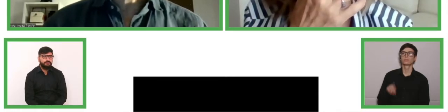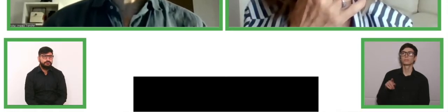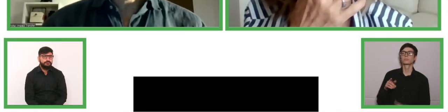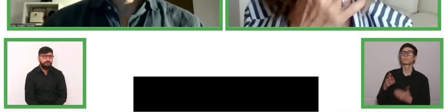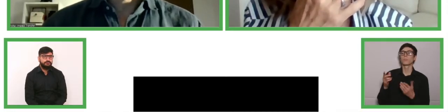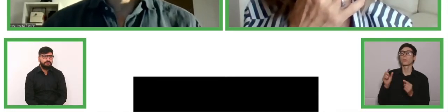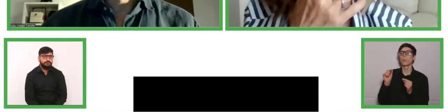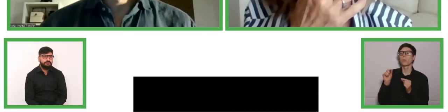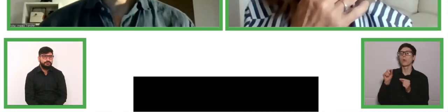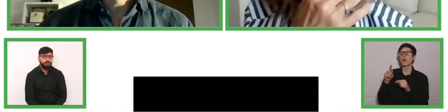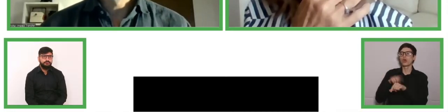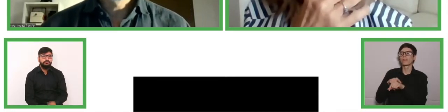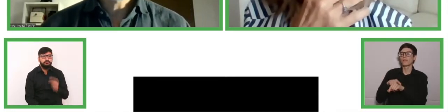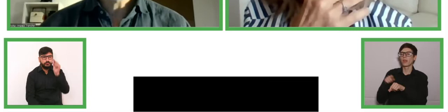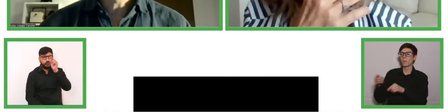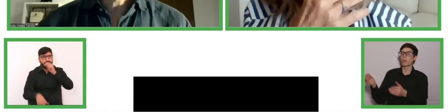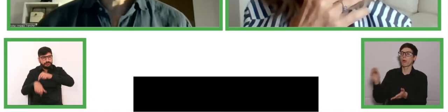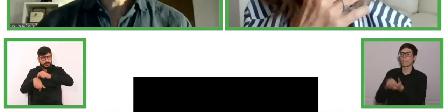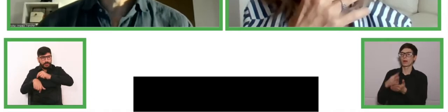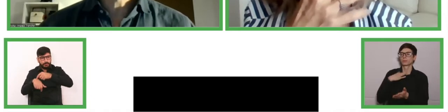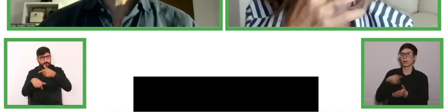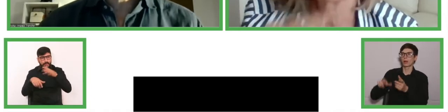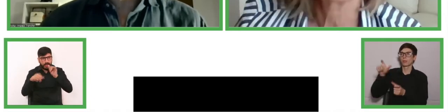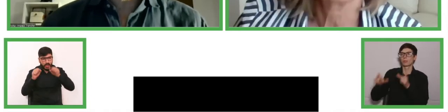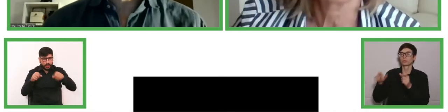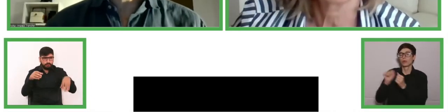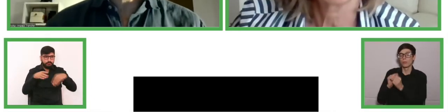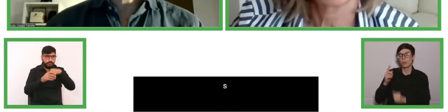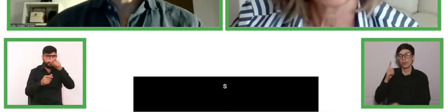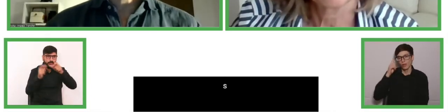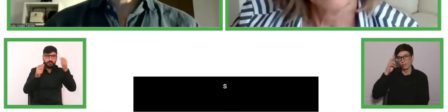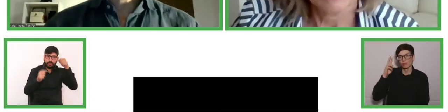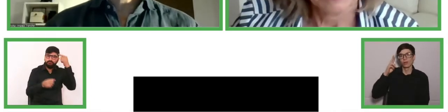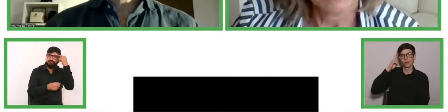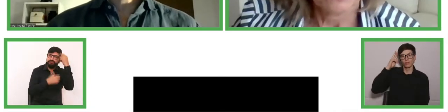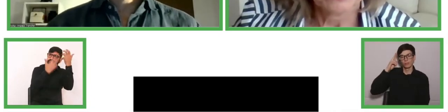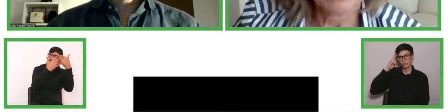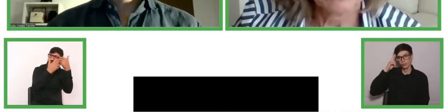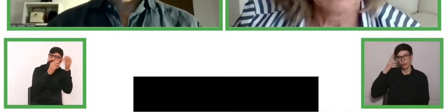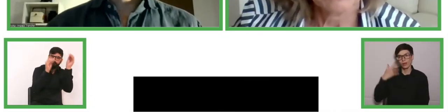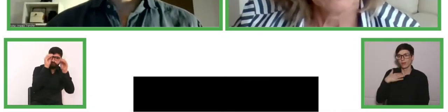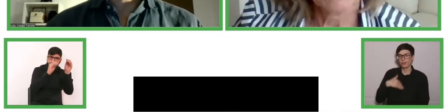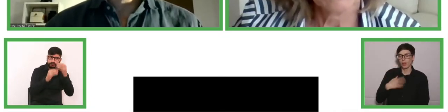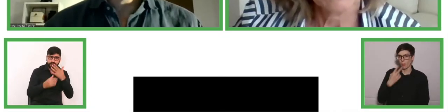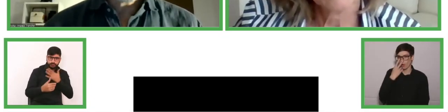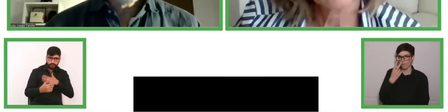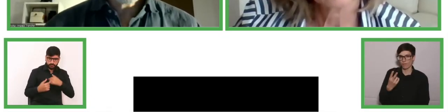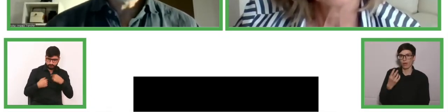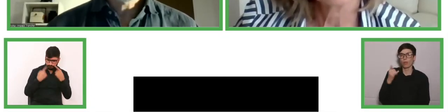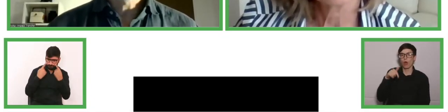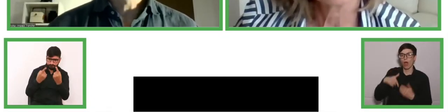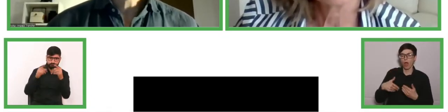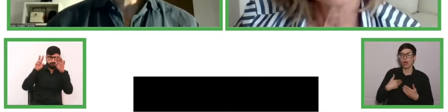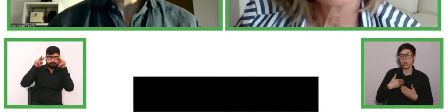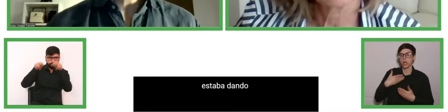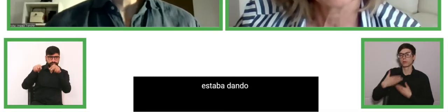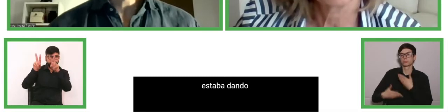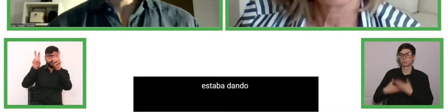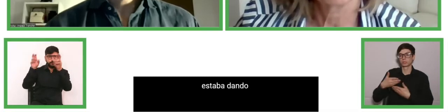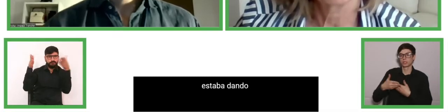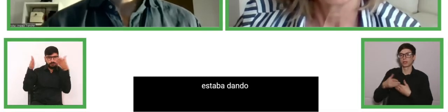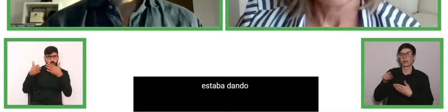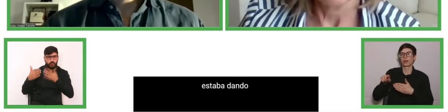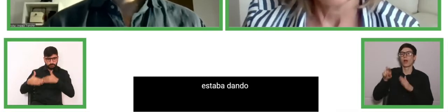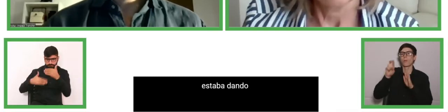the projects. And we're moving on then to our next project, which is actually a project from Chile. So